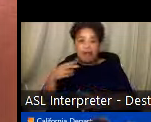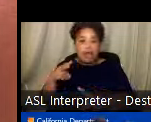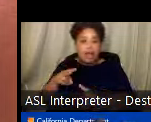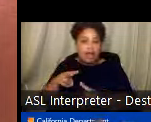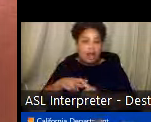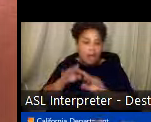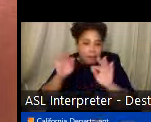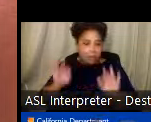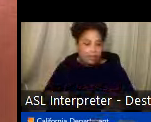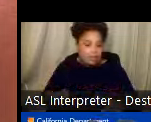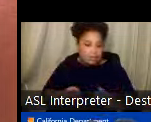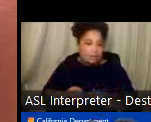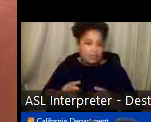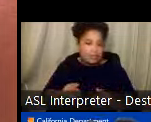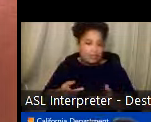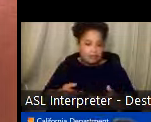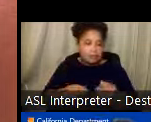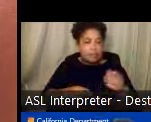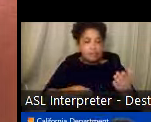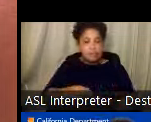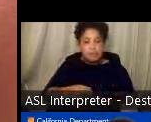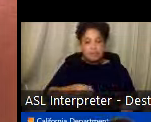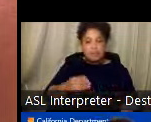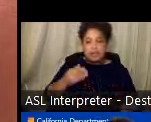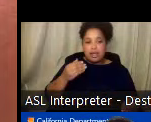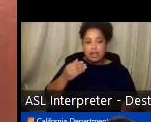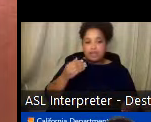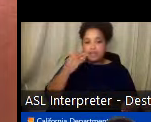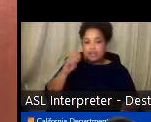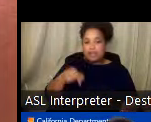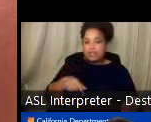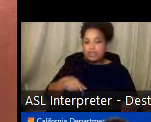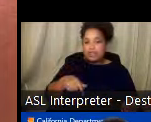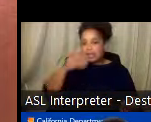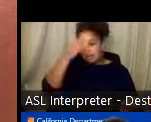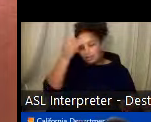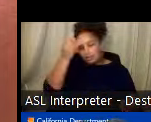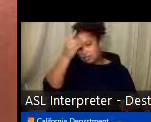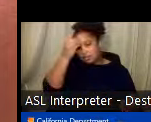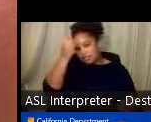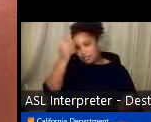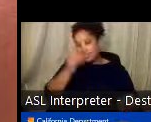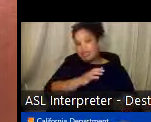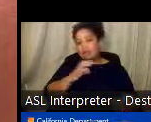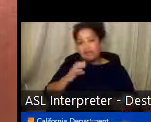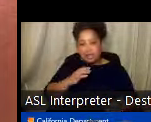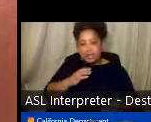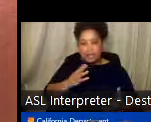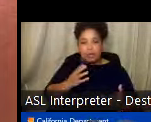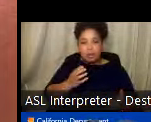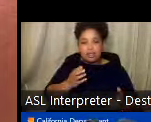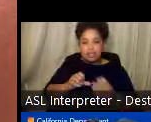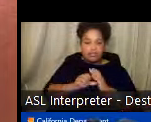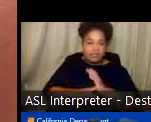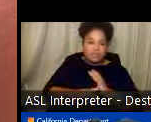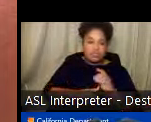And since I know this is the Alzheimer's and dementia related committee, I wanted to point